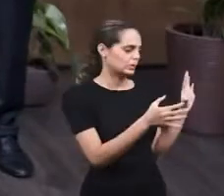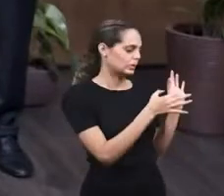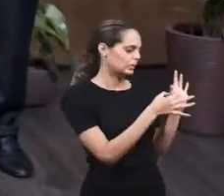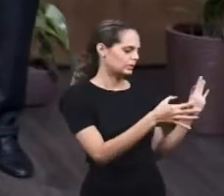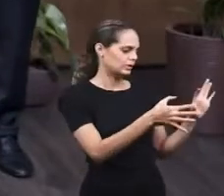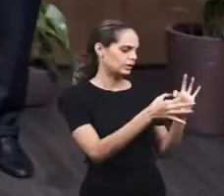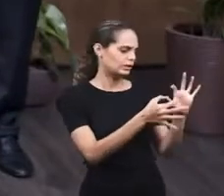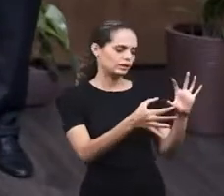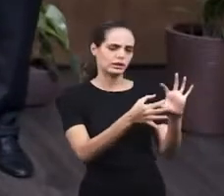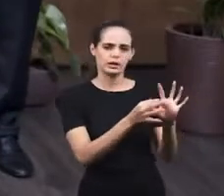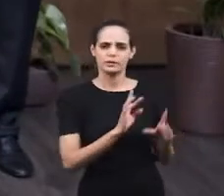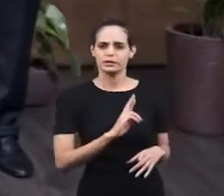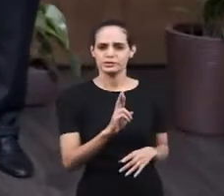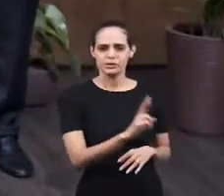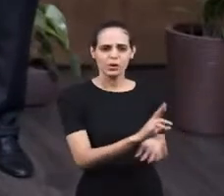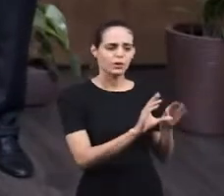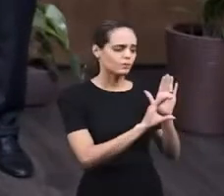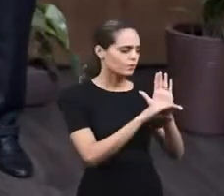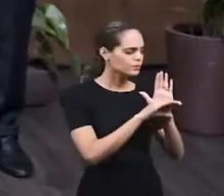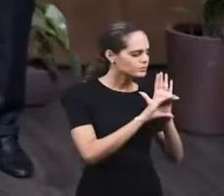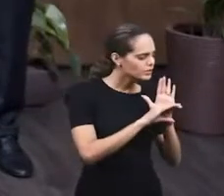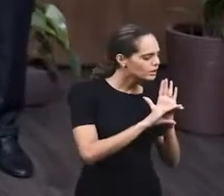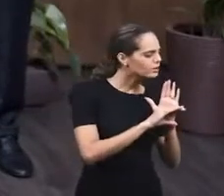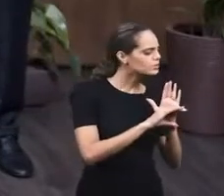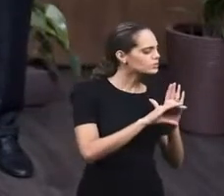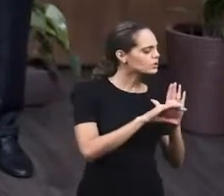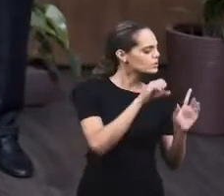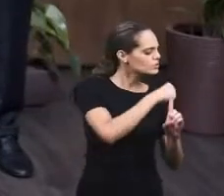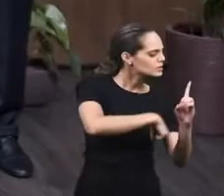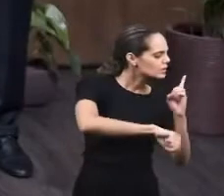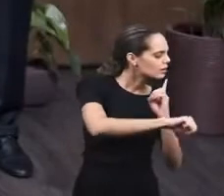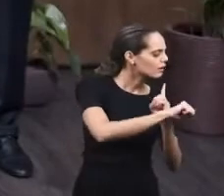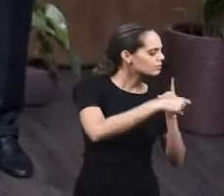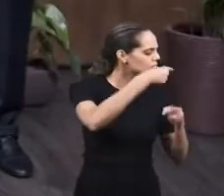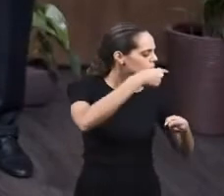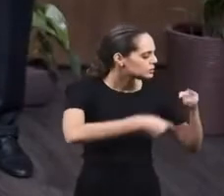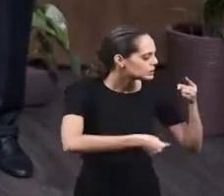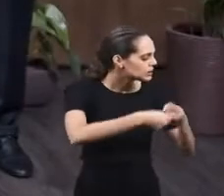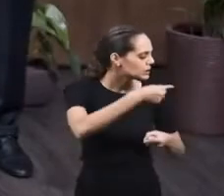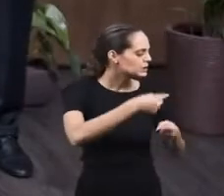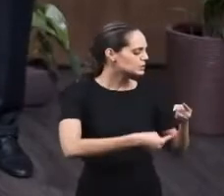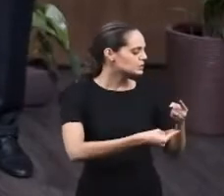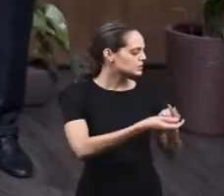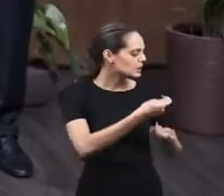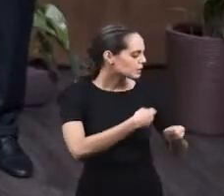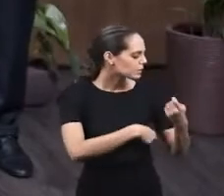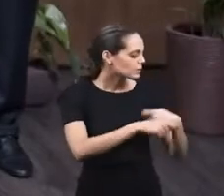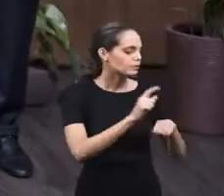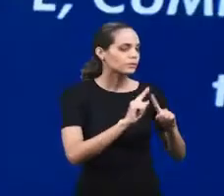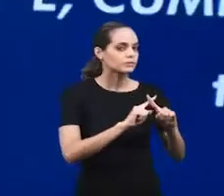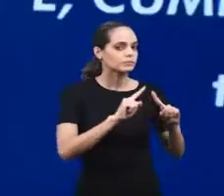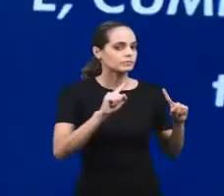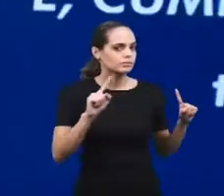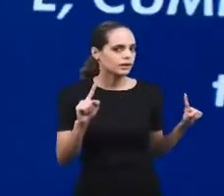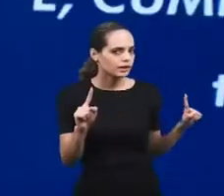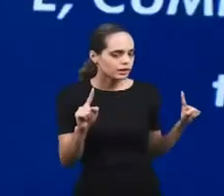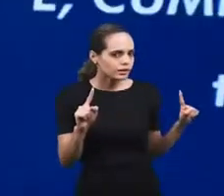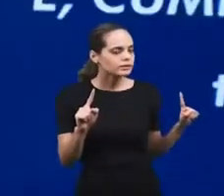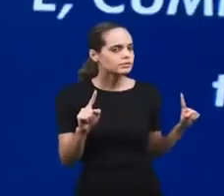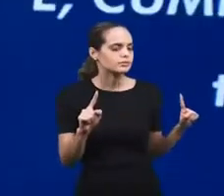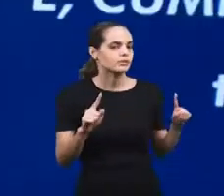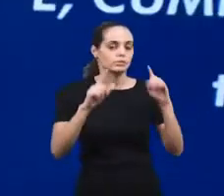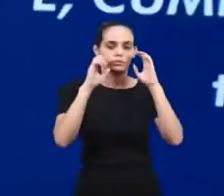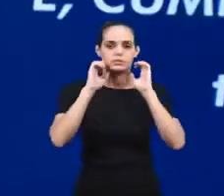Religious unions may take place of social concepts, political concepts, economic